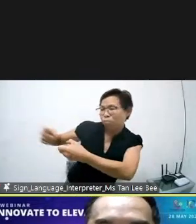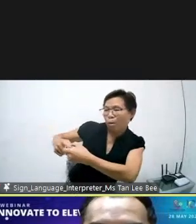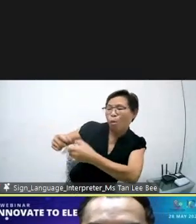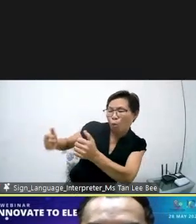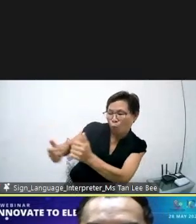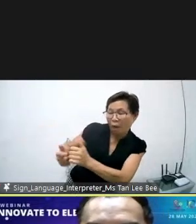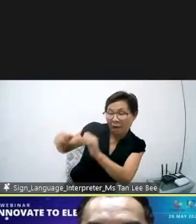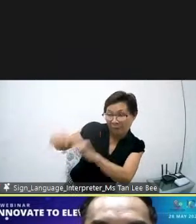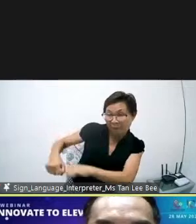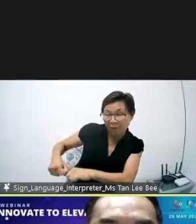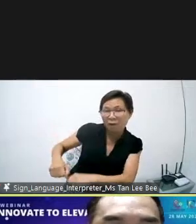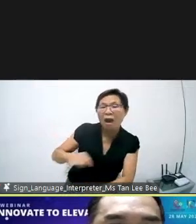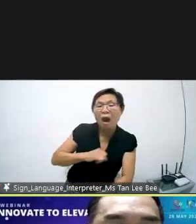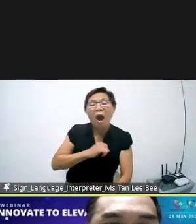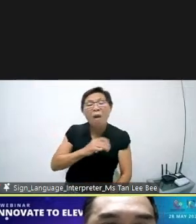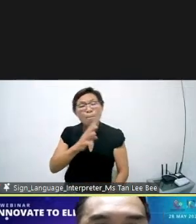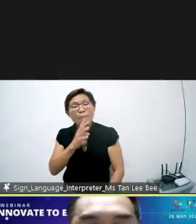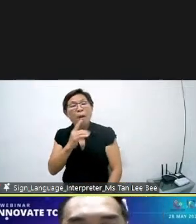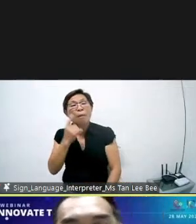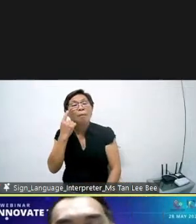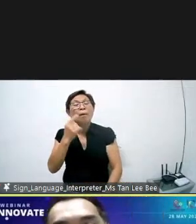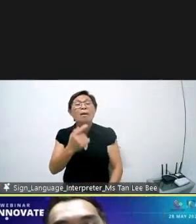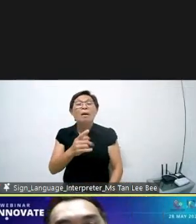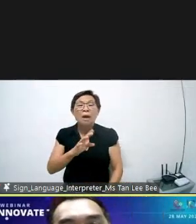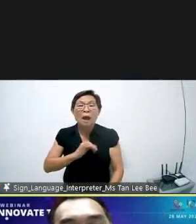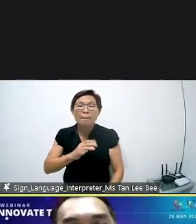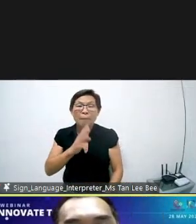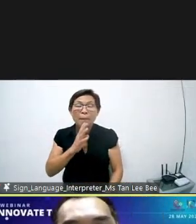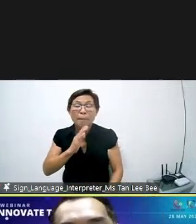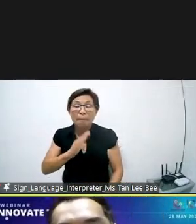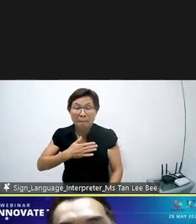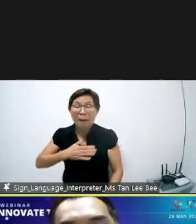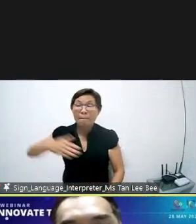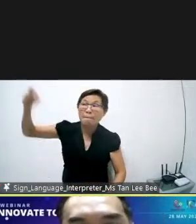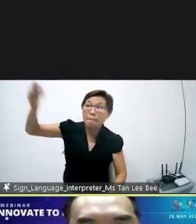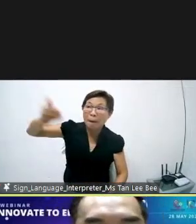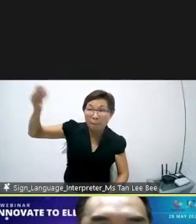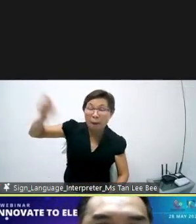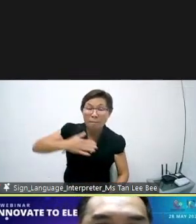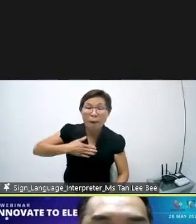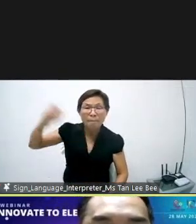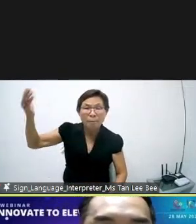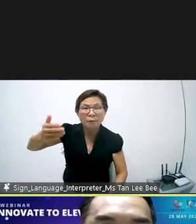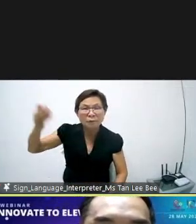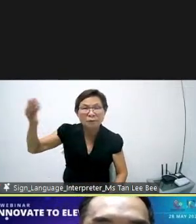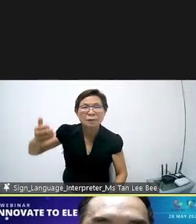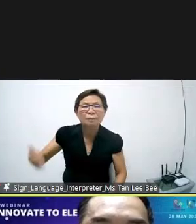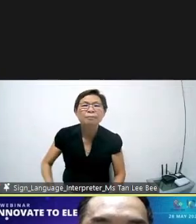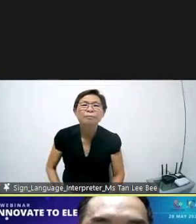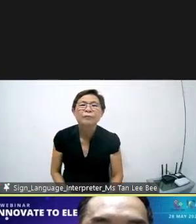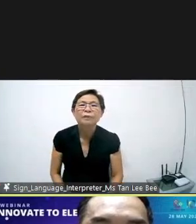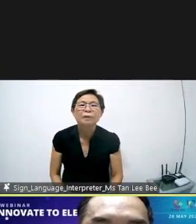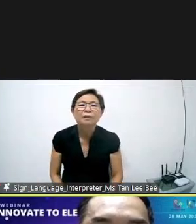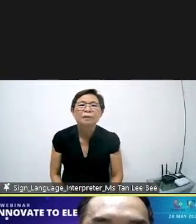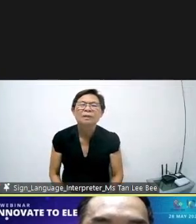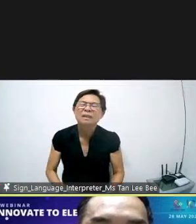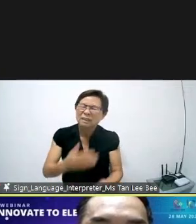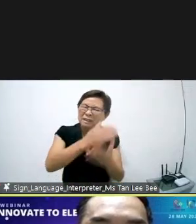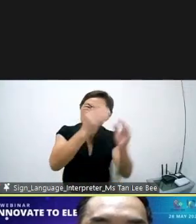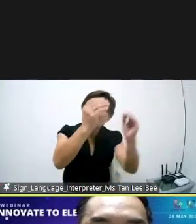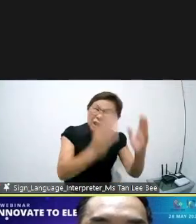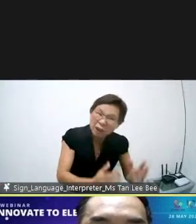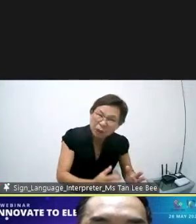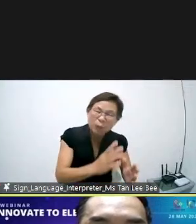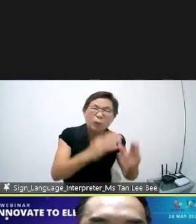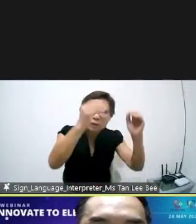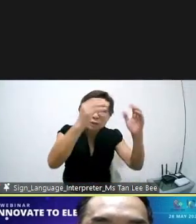Okay. As I mentioned in the early part of my presentation, is of course, when we talk about innovation, some educators and